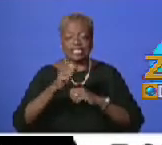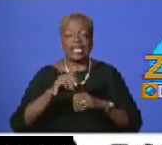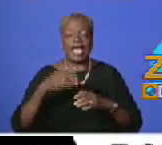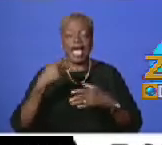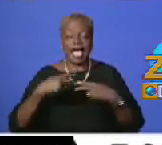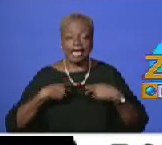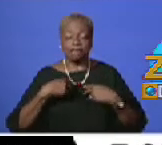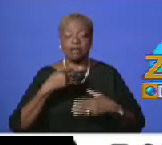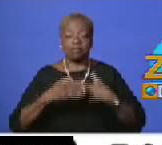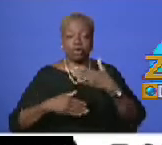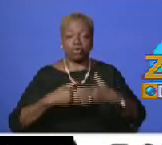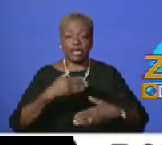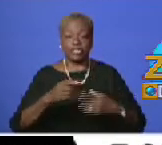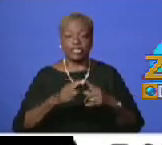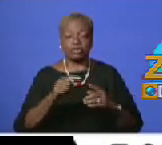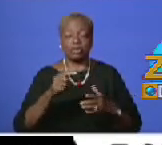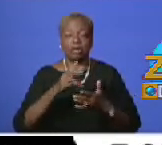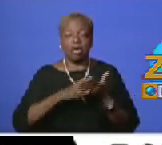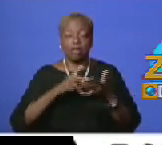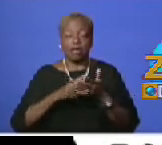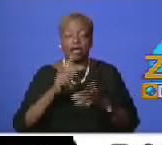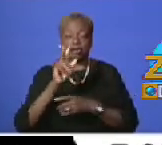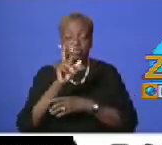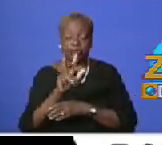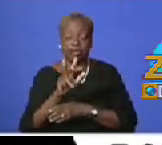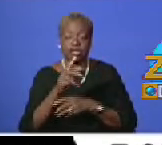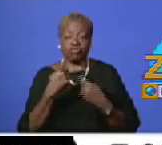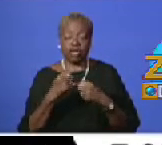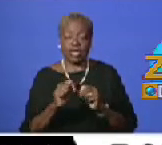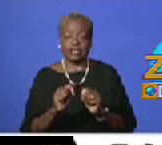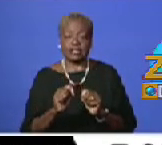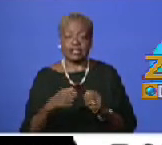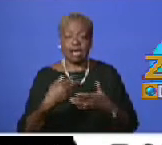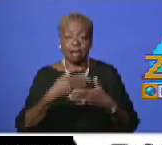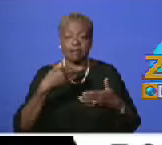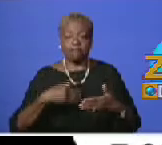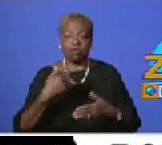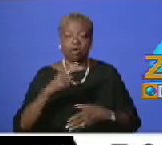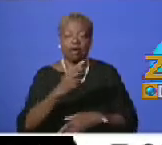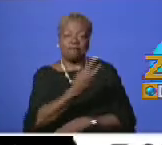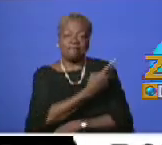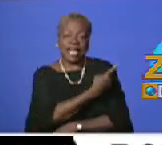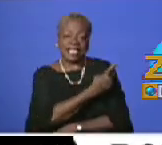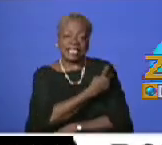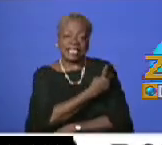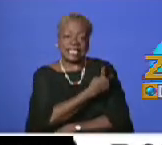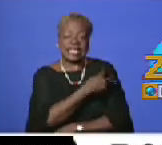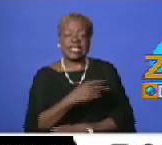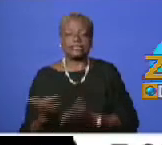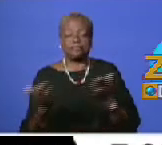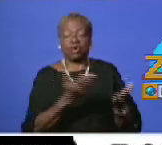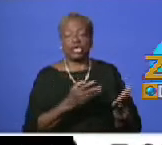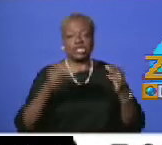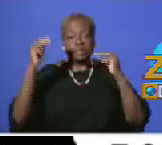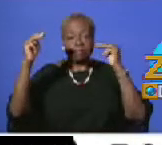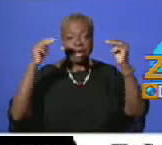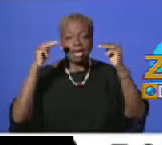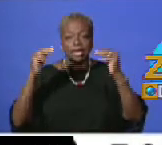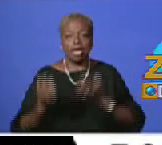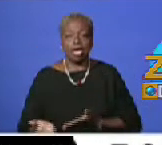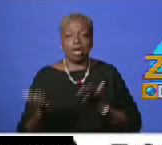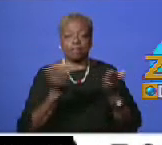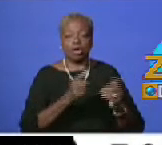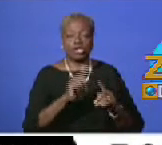is described as phase 3 trials. Before a vaccine is brought to market and brought to